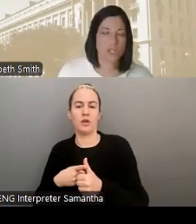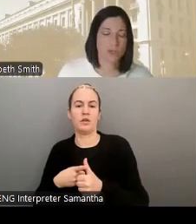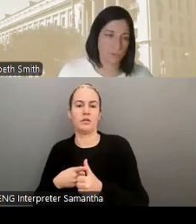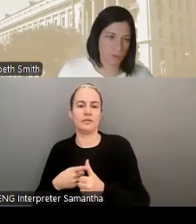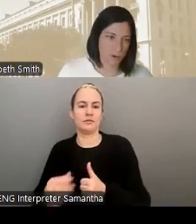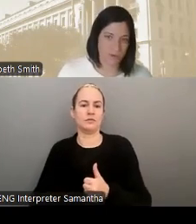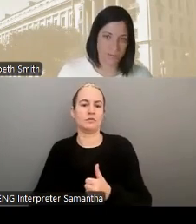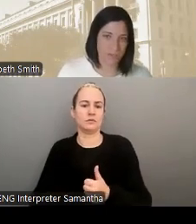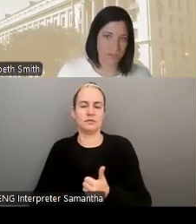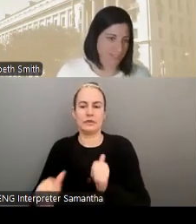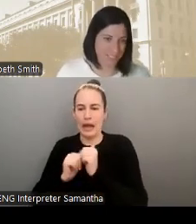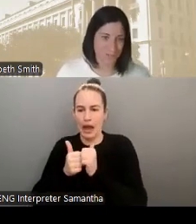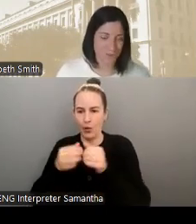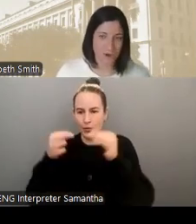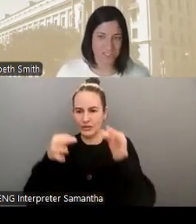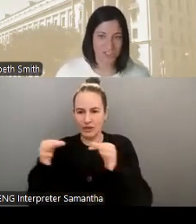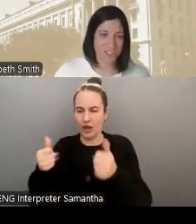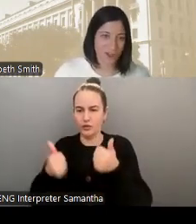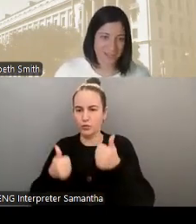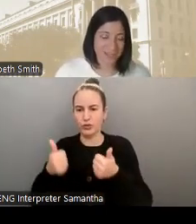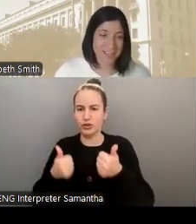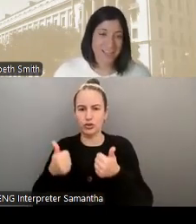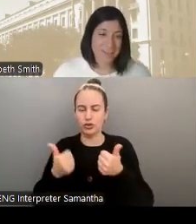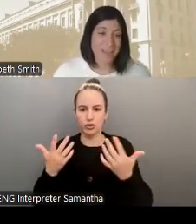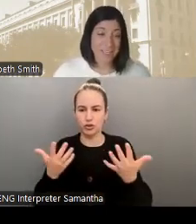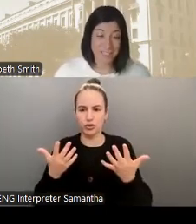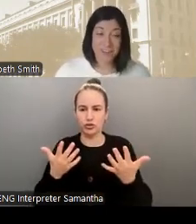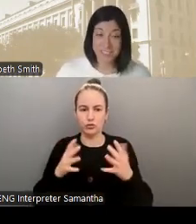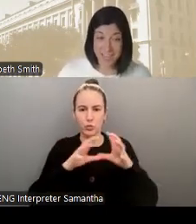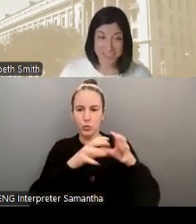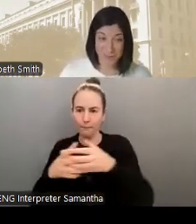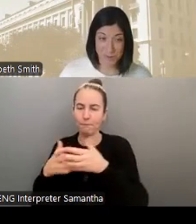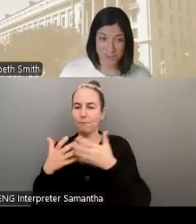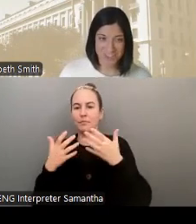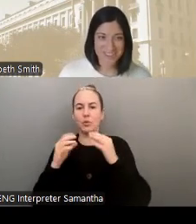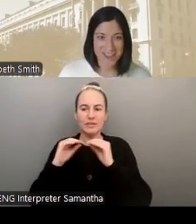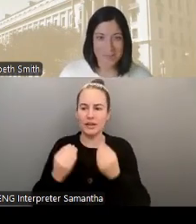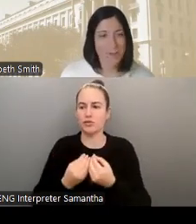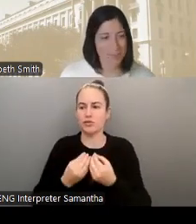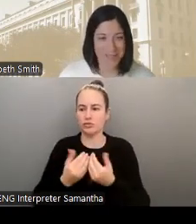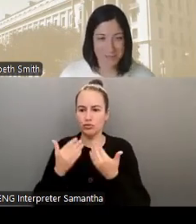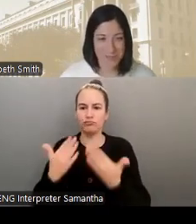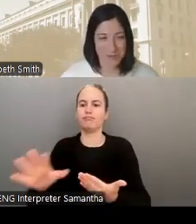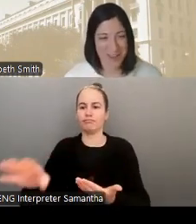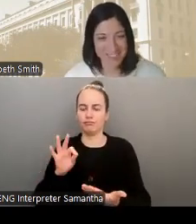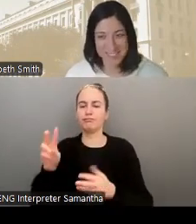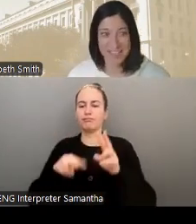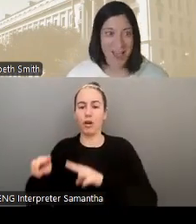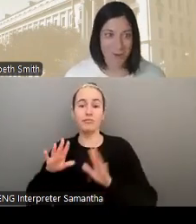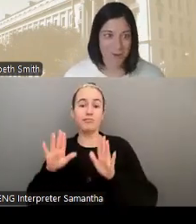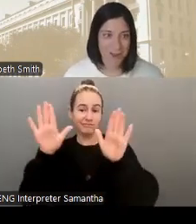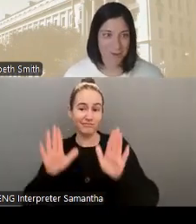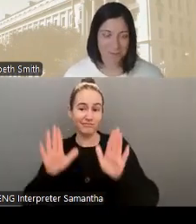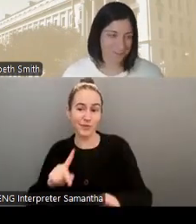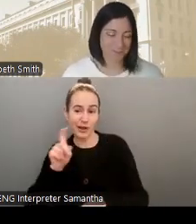we determine which programs or entities or organizations to audit? And that is a fantastic question, probably on most of your minds, thinking